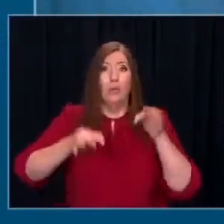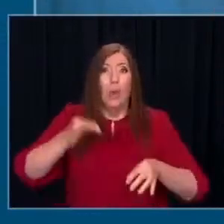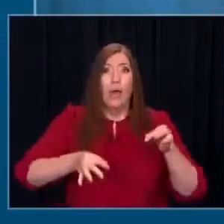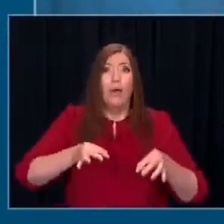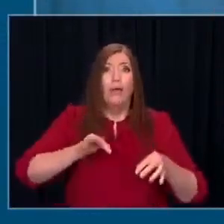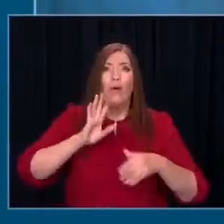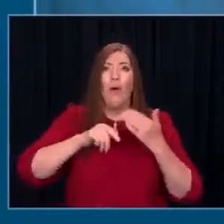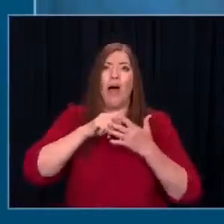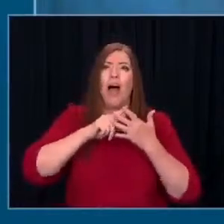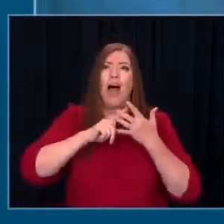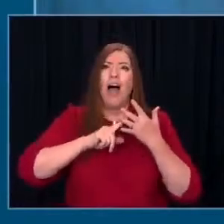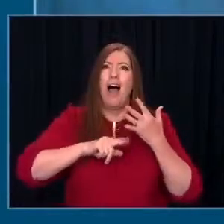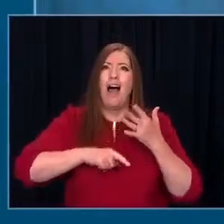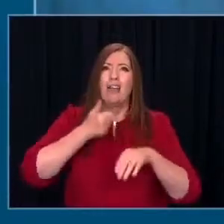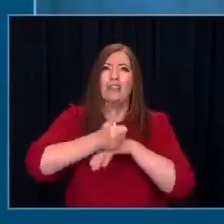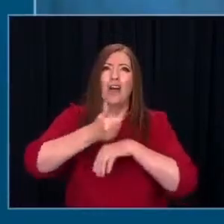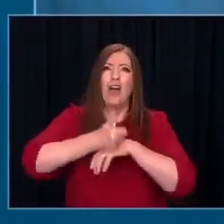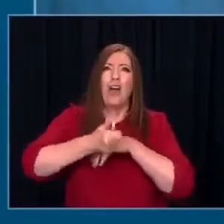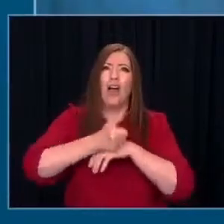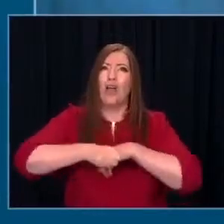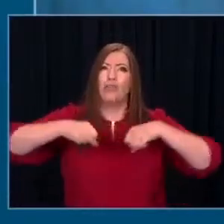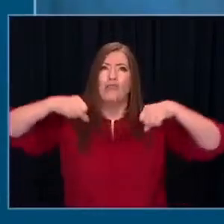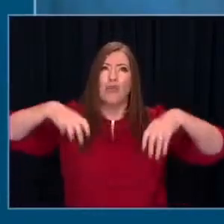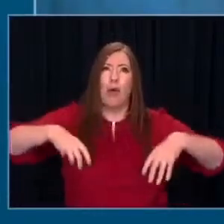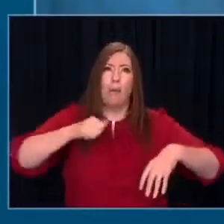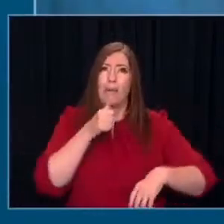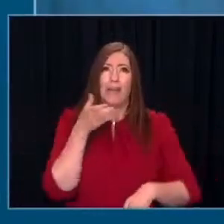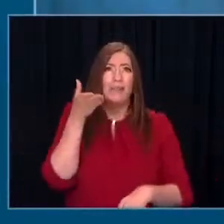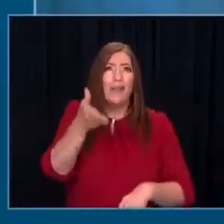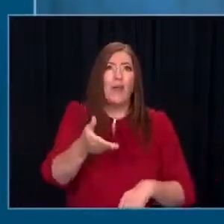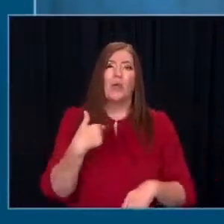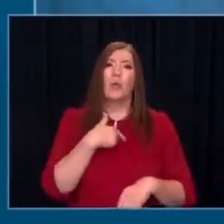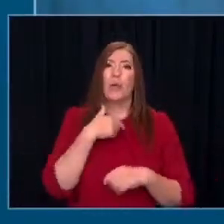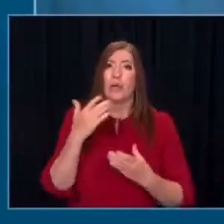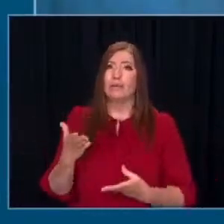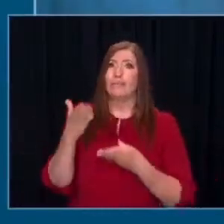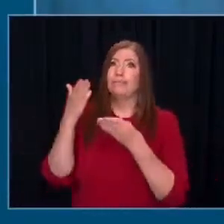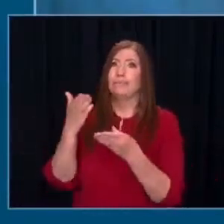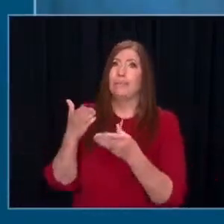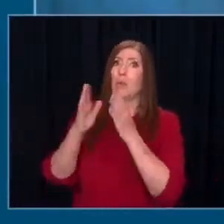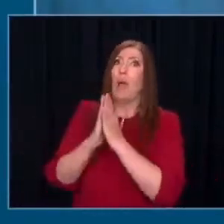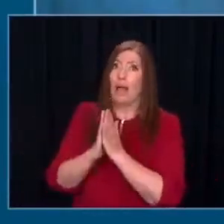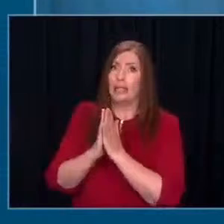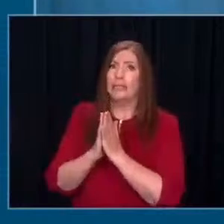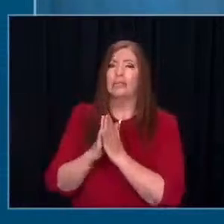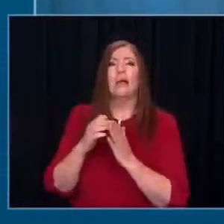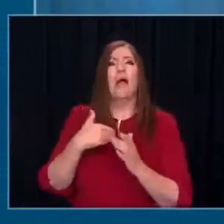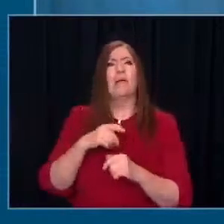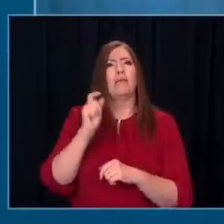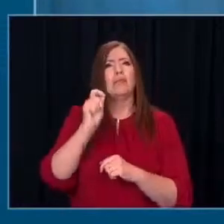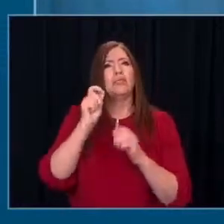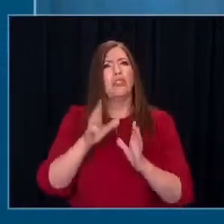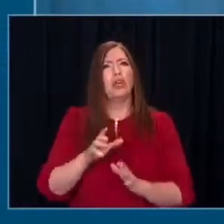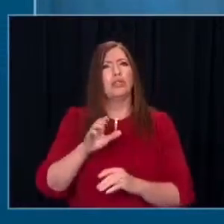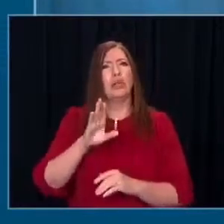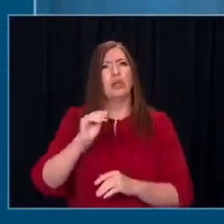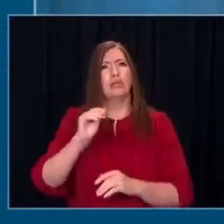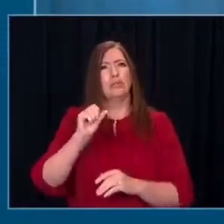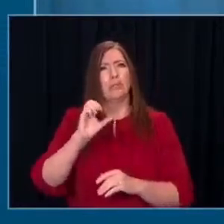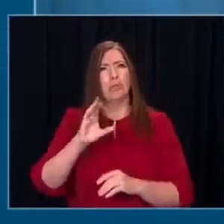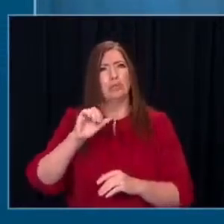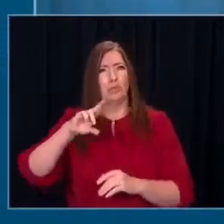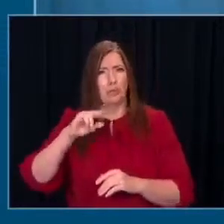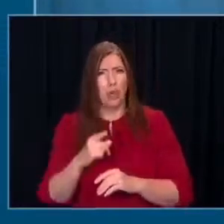dropped. None of that was there. So when we made the motion, then we had Judge Boasberg make the statement